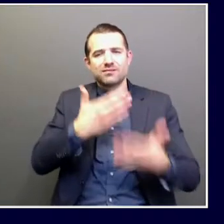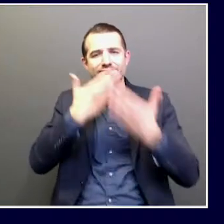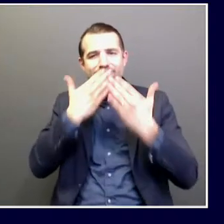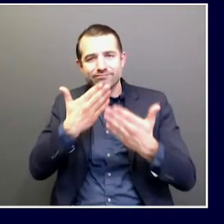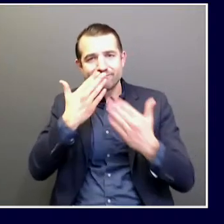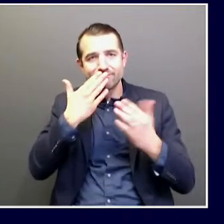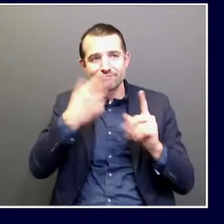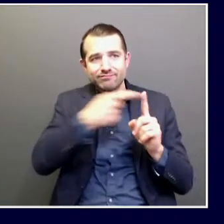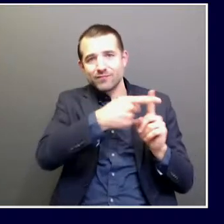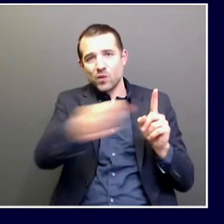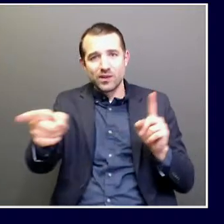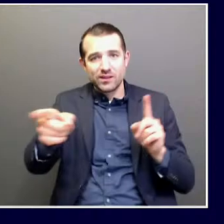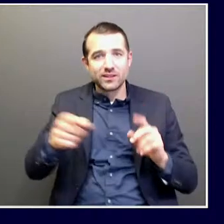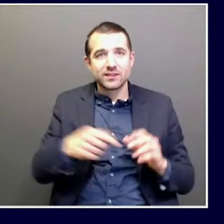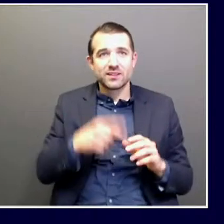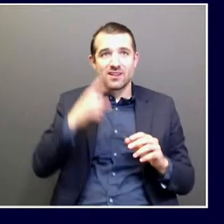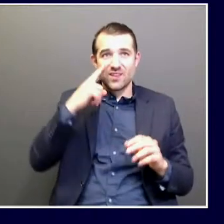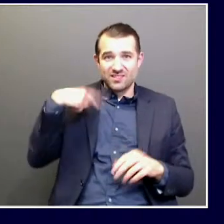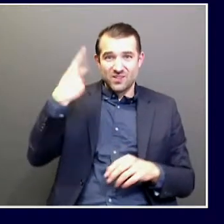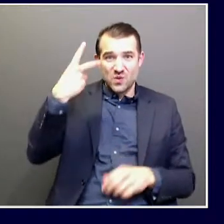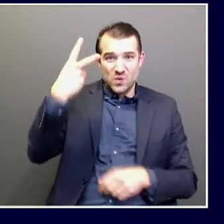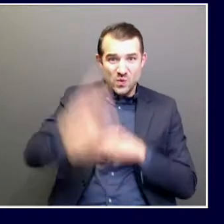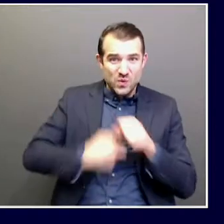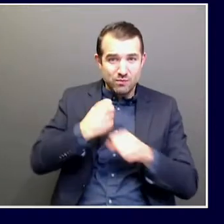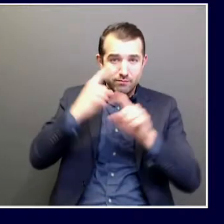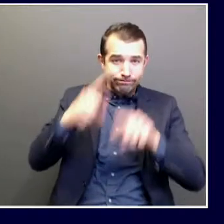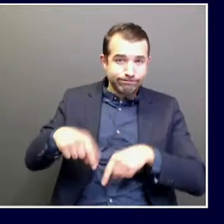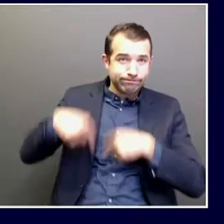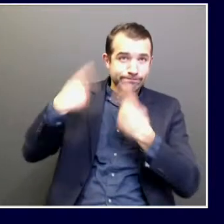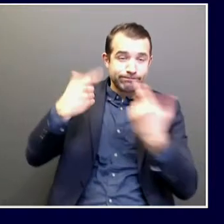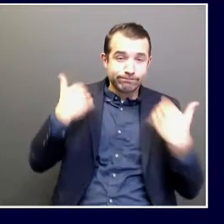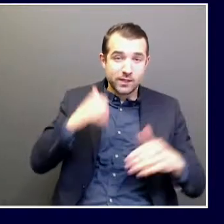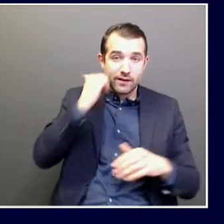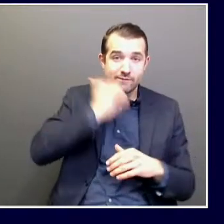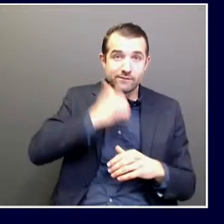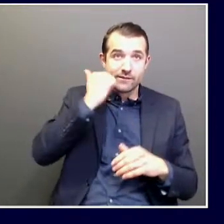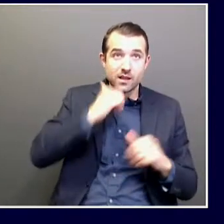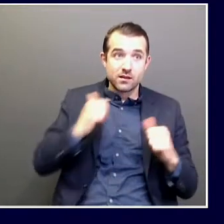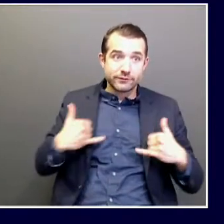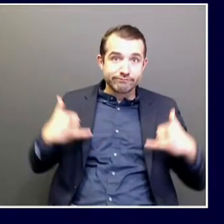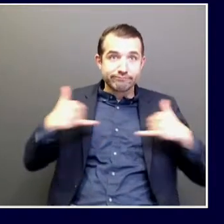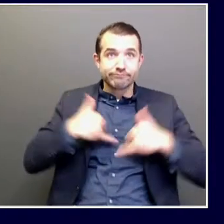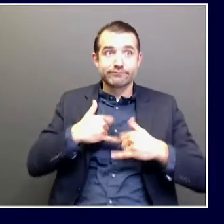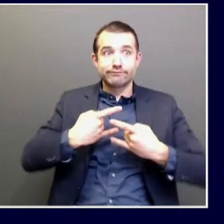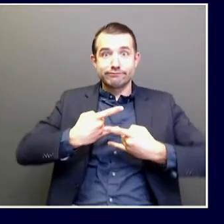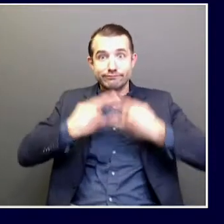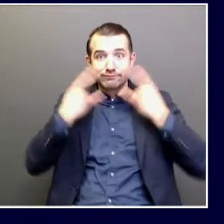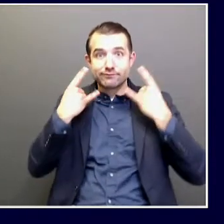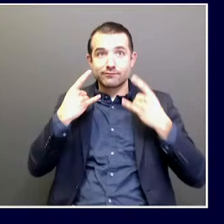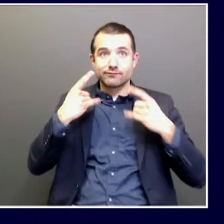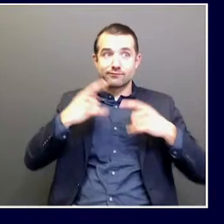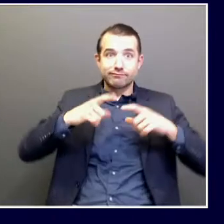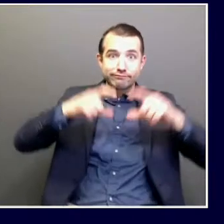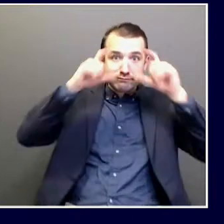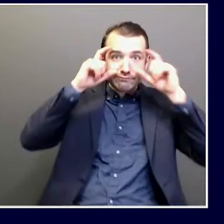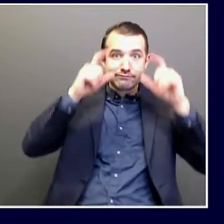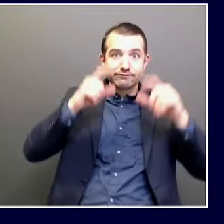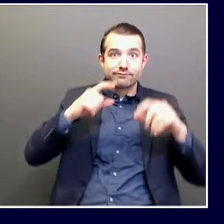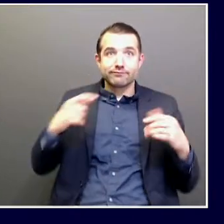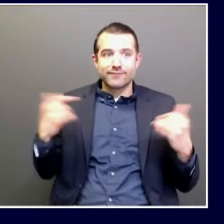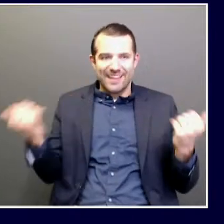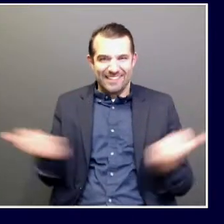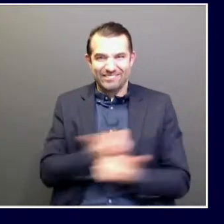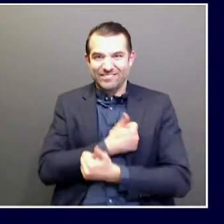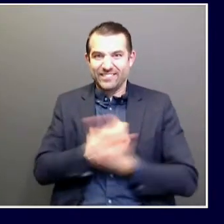to gear up in PPE to really try to go into these facilities and try to make do with an ever-shifting pandemic.